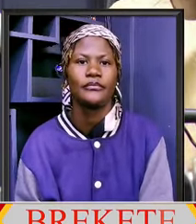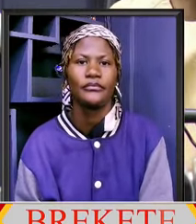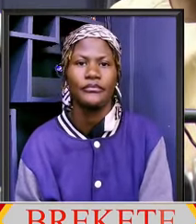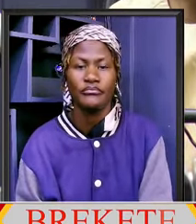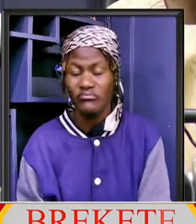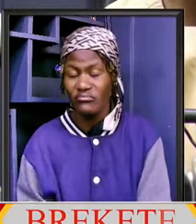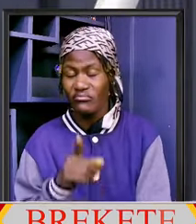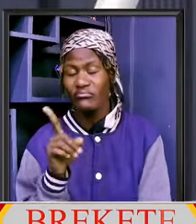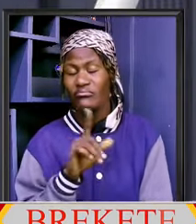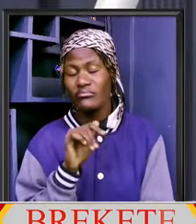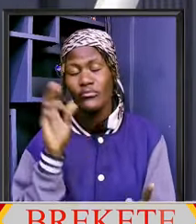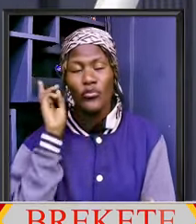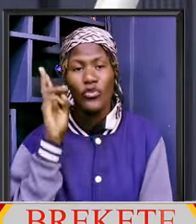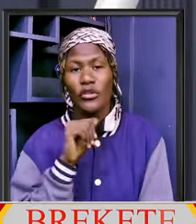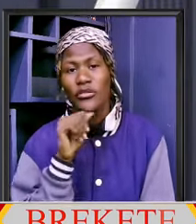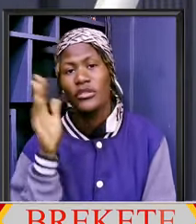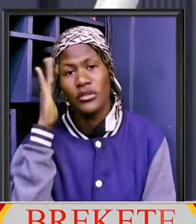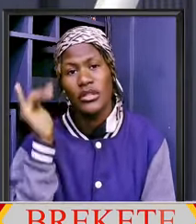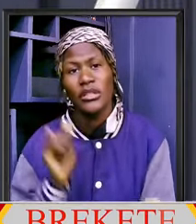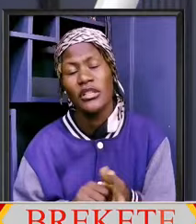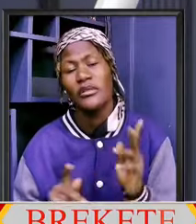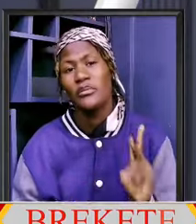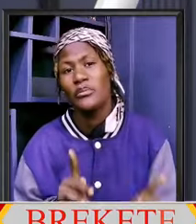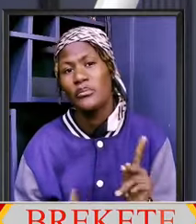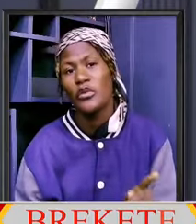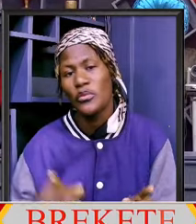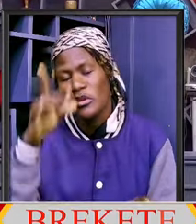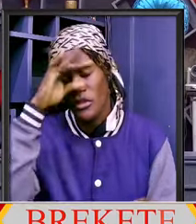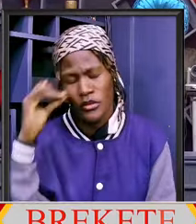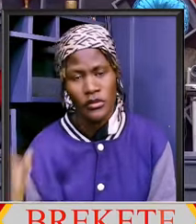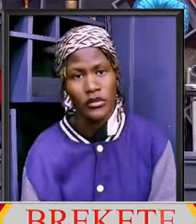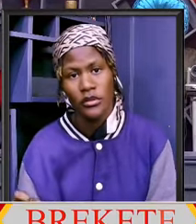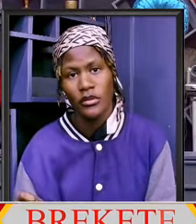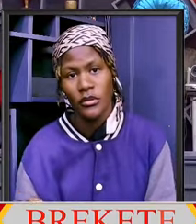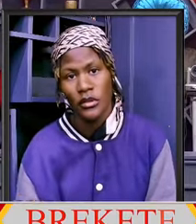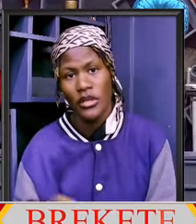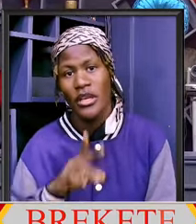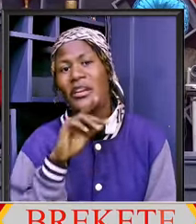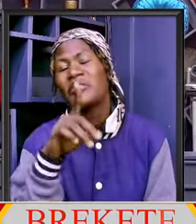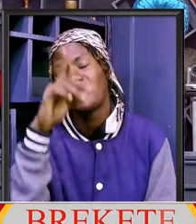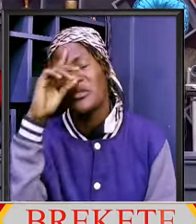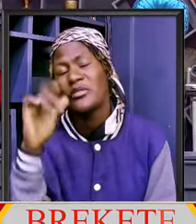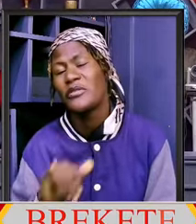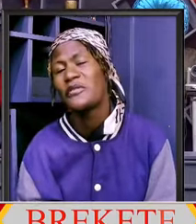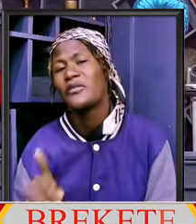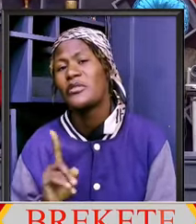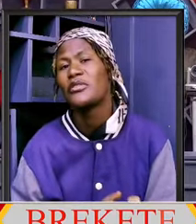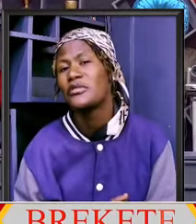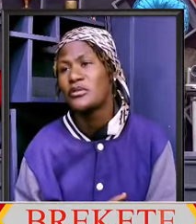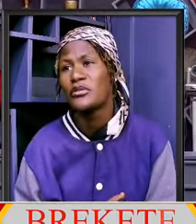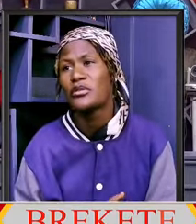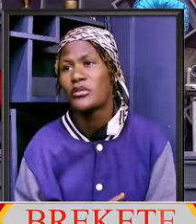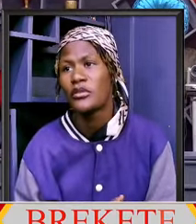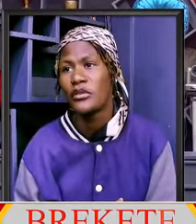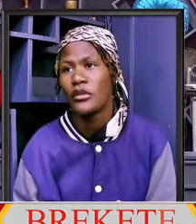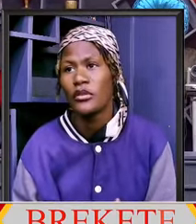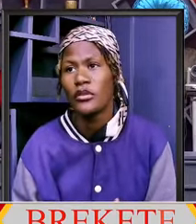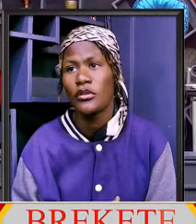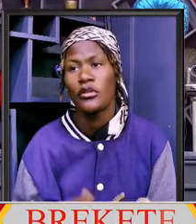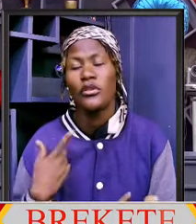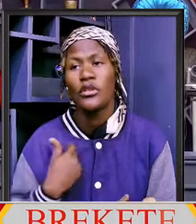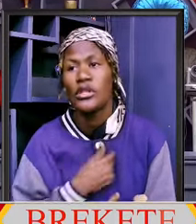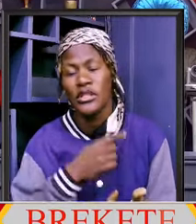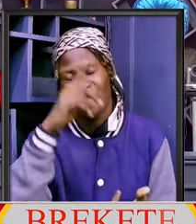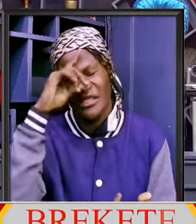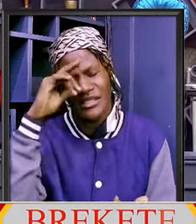Una no go know say people they suffer. Abi una they suffer too. Kai una no they suffer, beg. Eh?